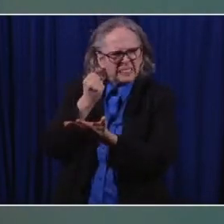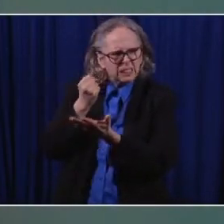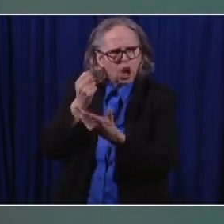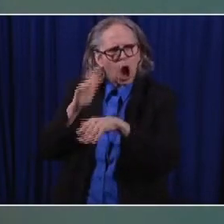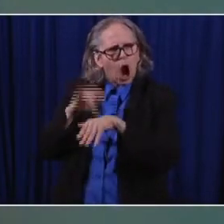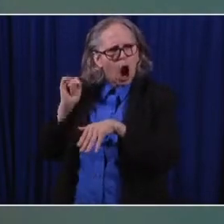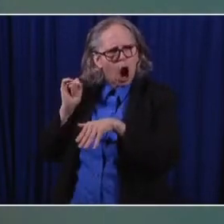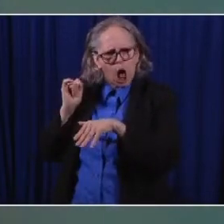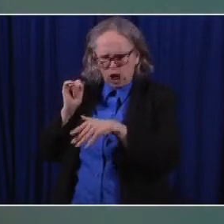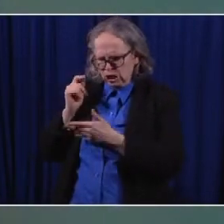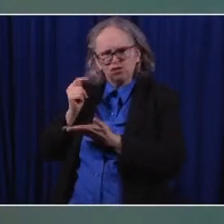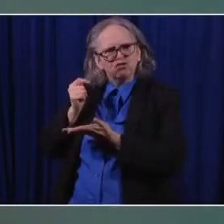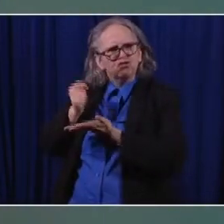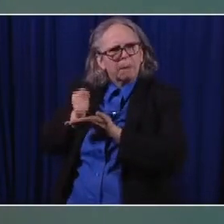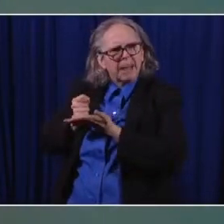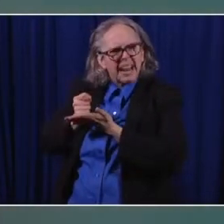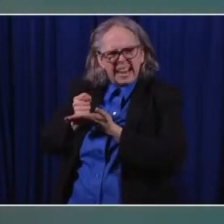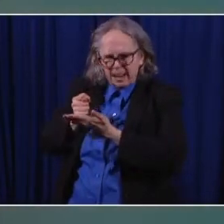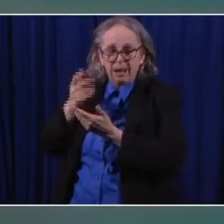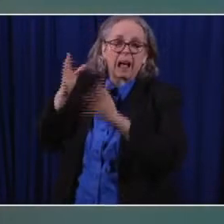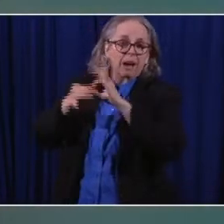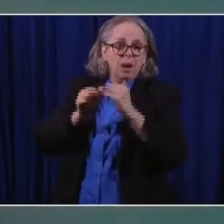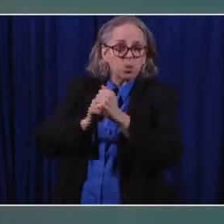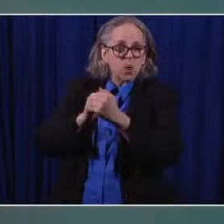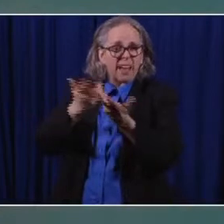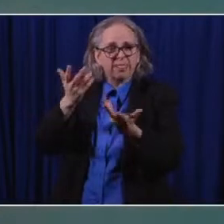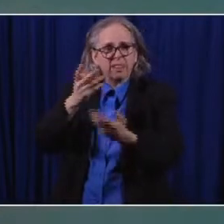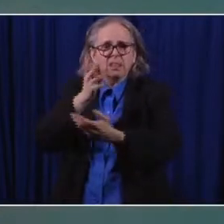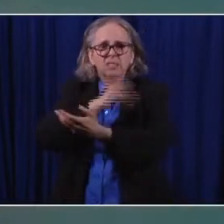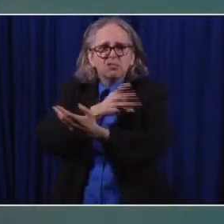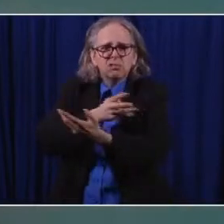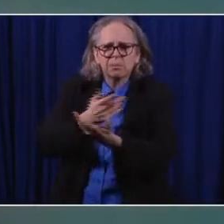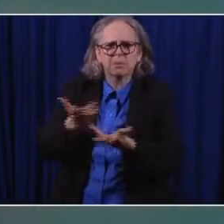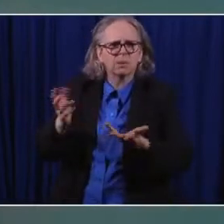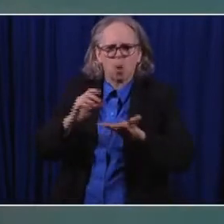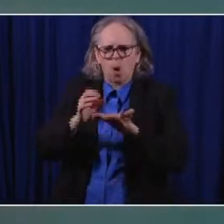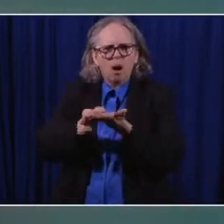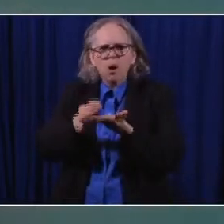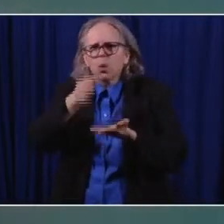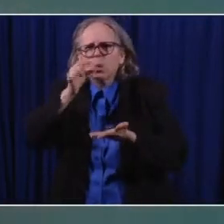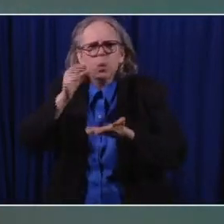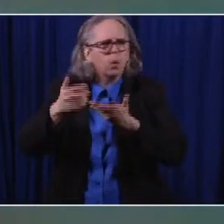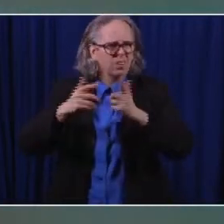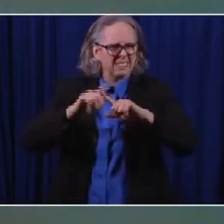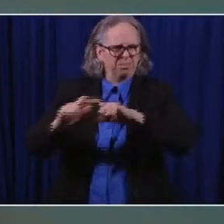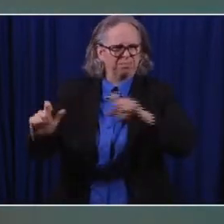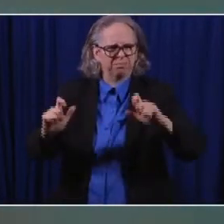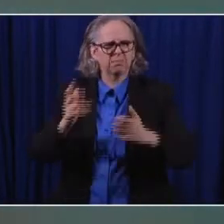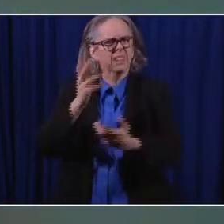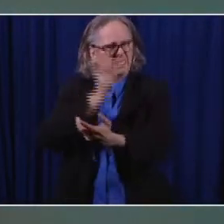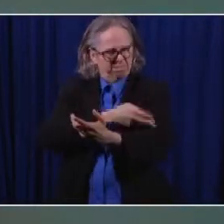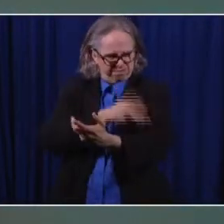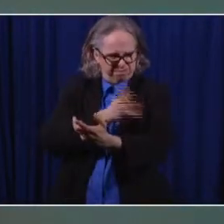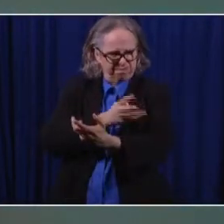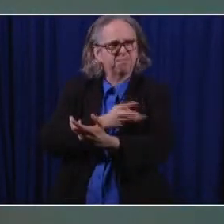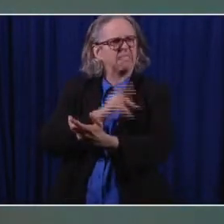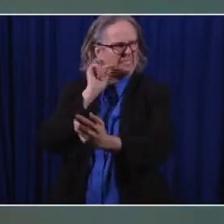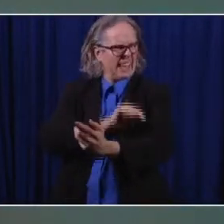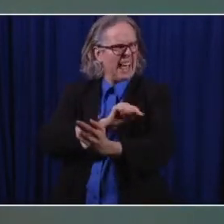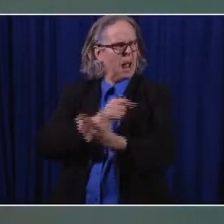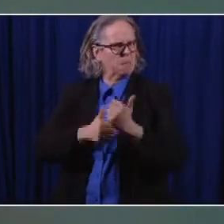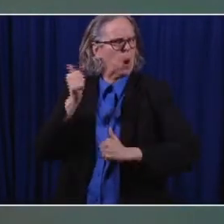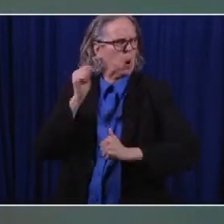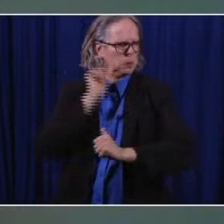infusion can actually be given to some people and may help them from getting sicker and keep them out of the hospital. There are